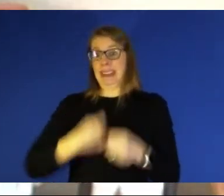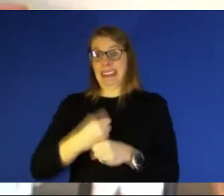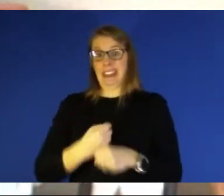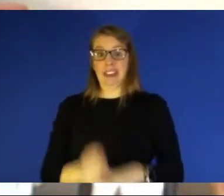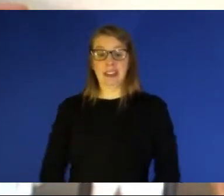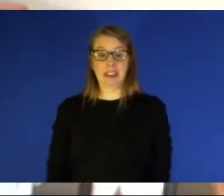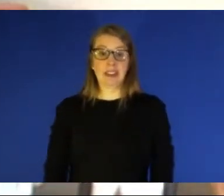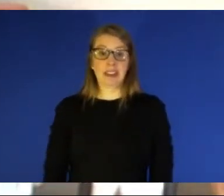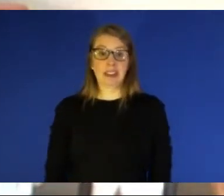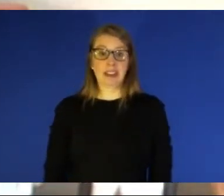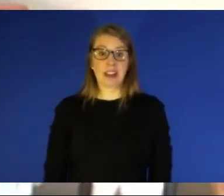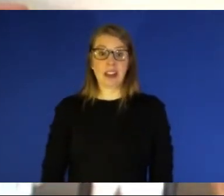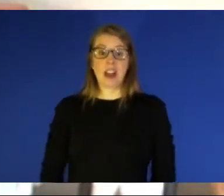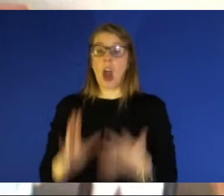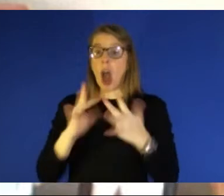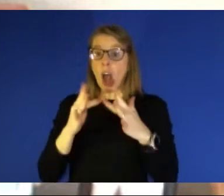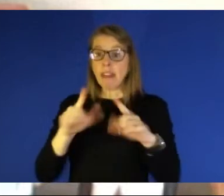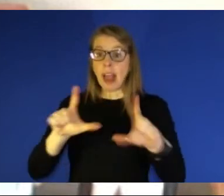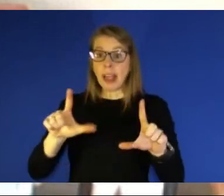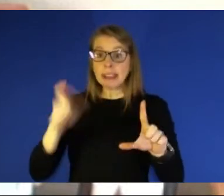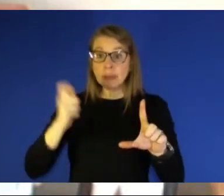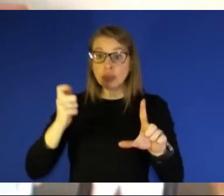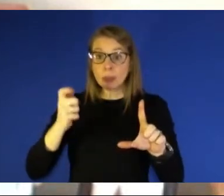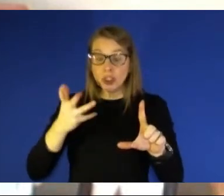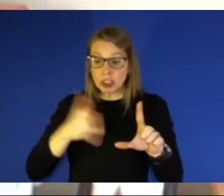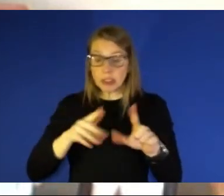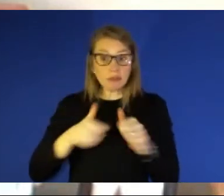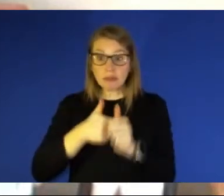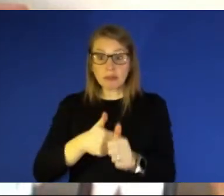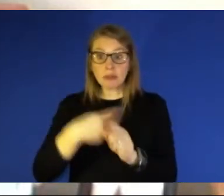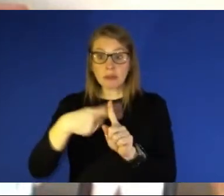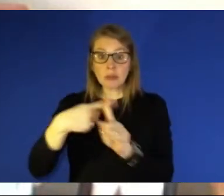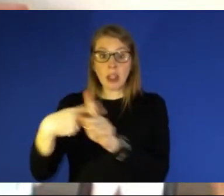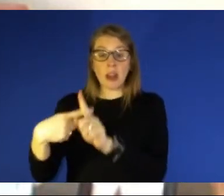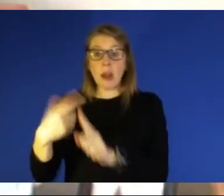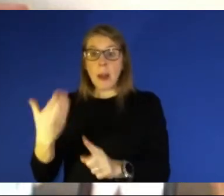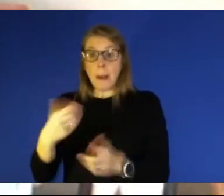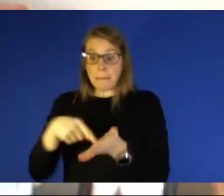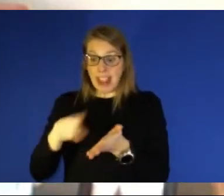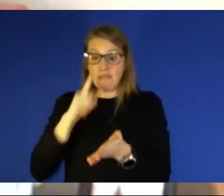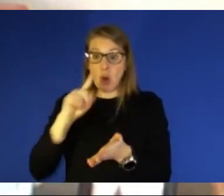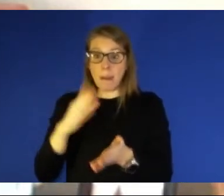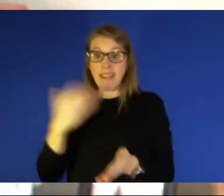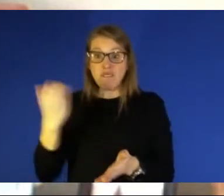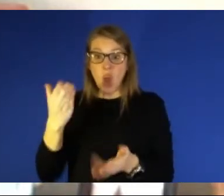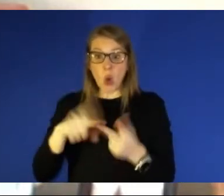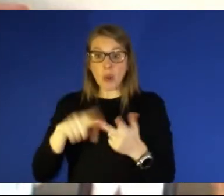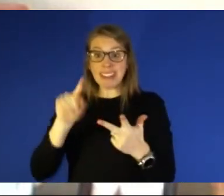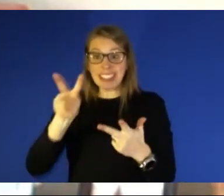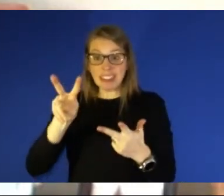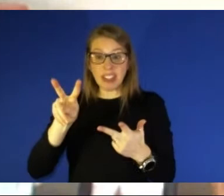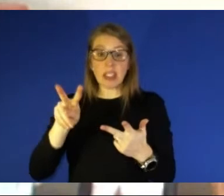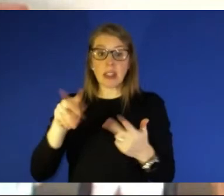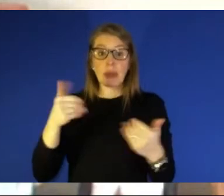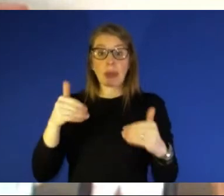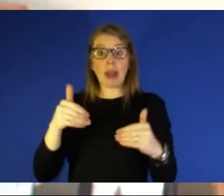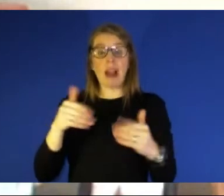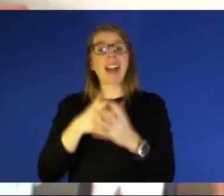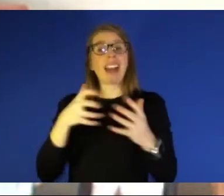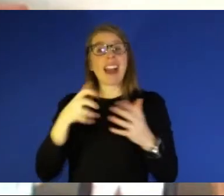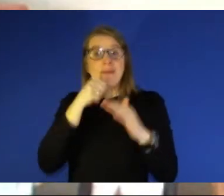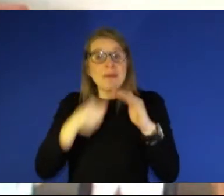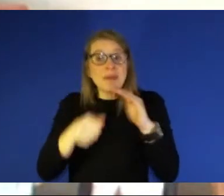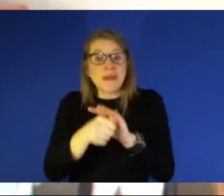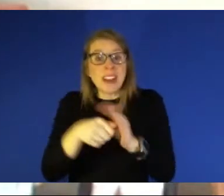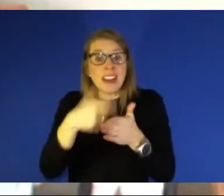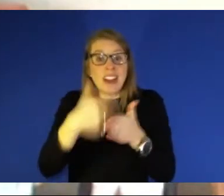what online subscriptions do I have? What am I paying for my phone? What am I paying for my TV? There's a lot of hidden costs that I think that